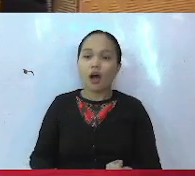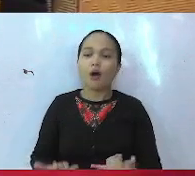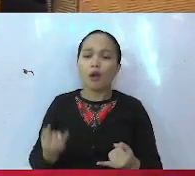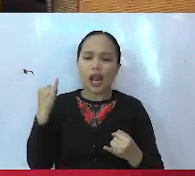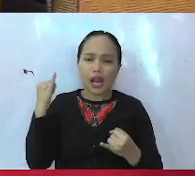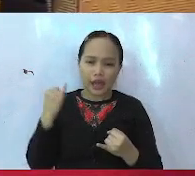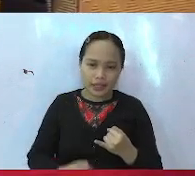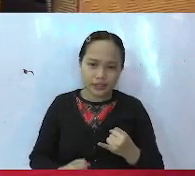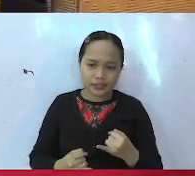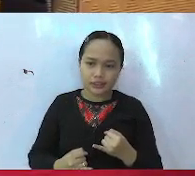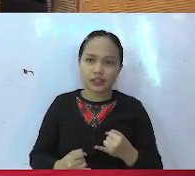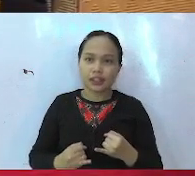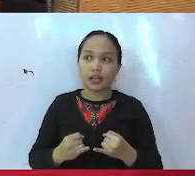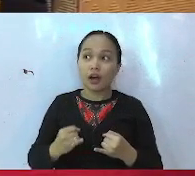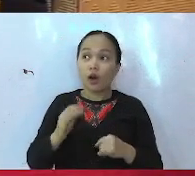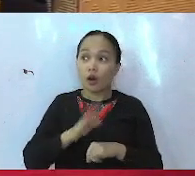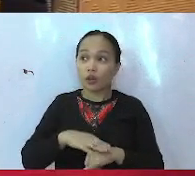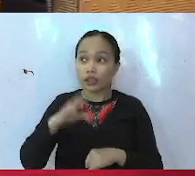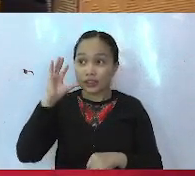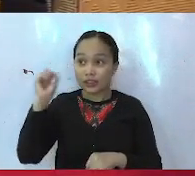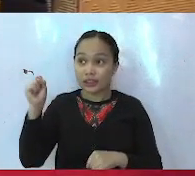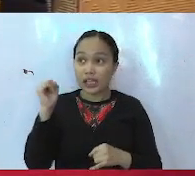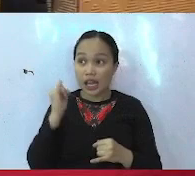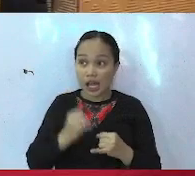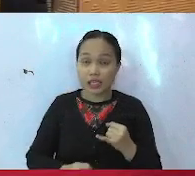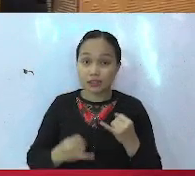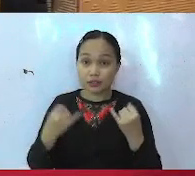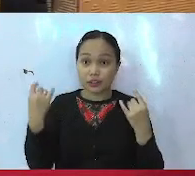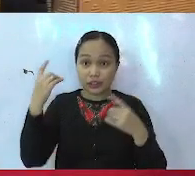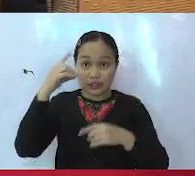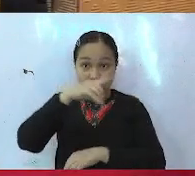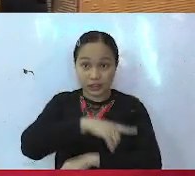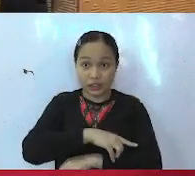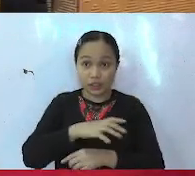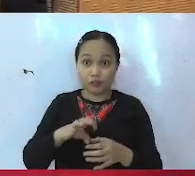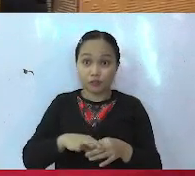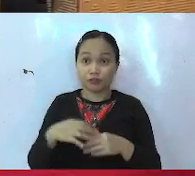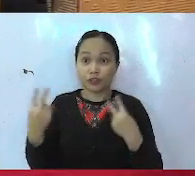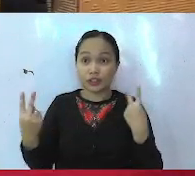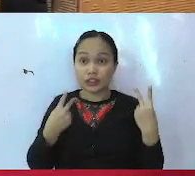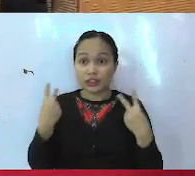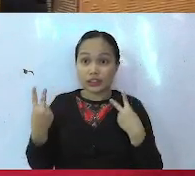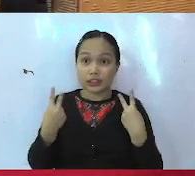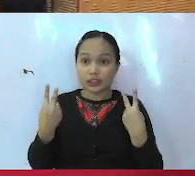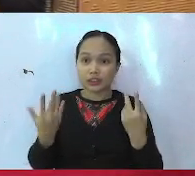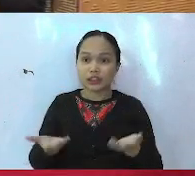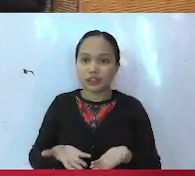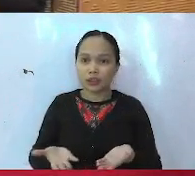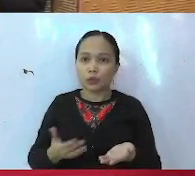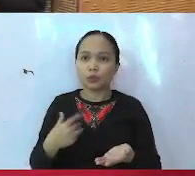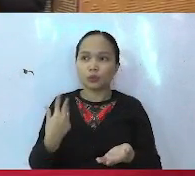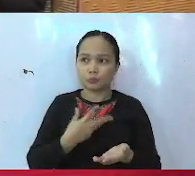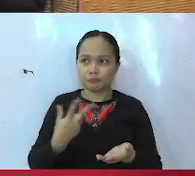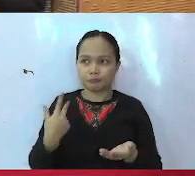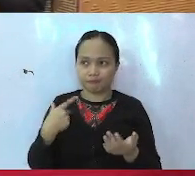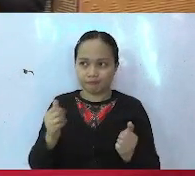their on his last visit here, or last day of visit here, or being here in the Philippines. Ay, kasama natin